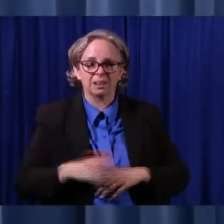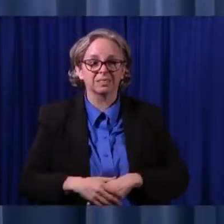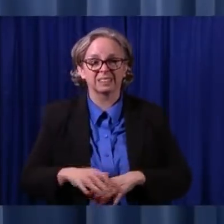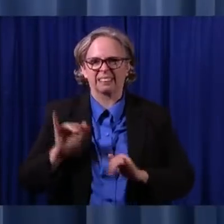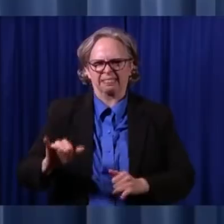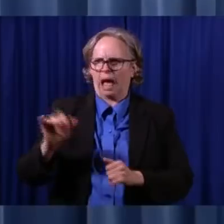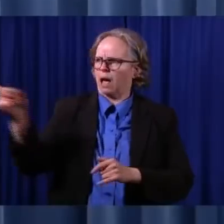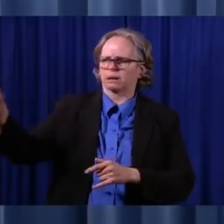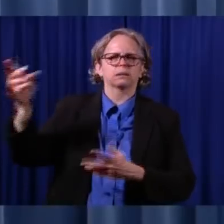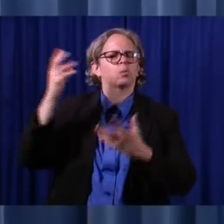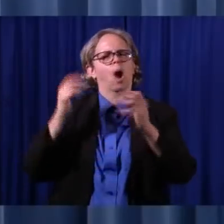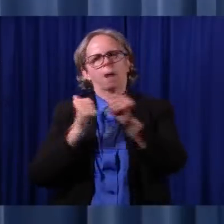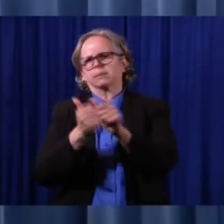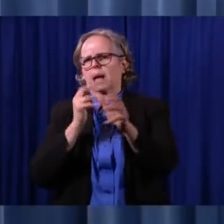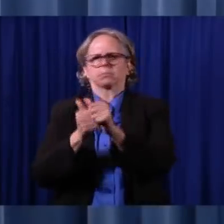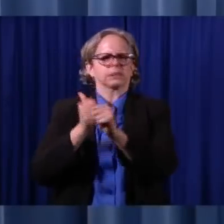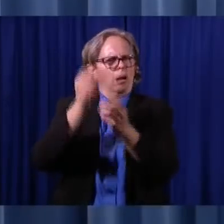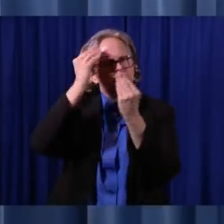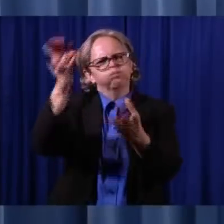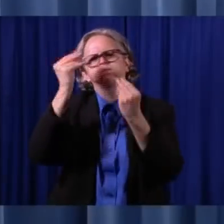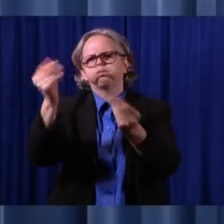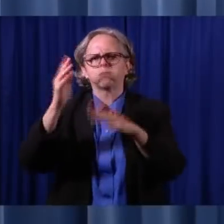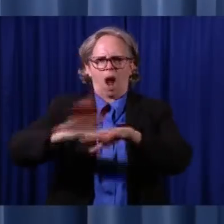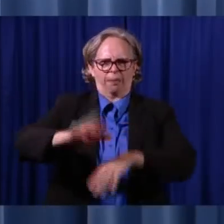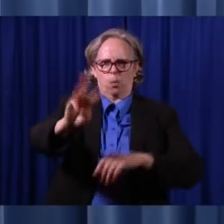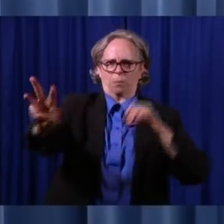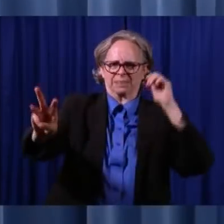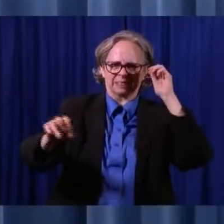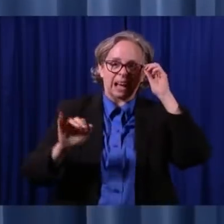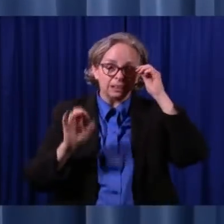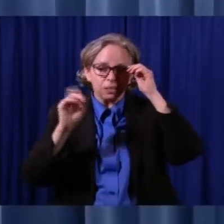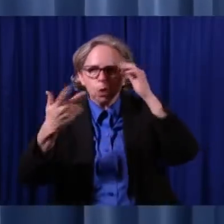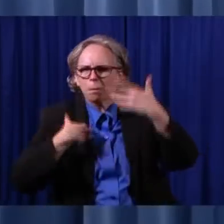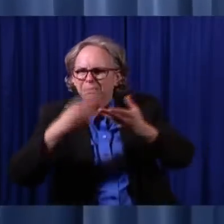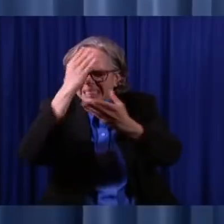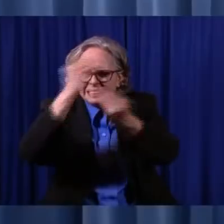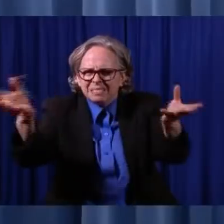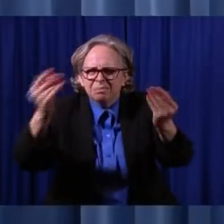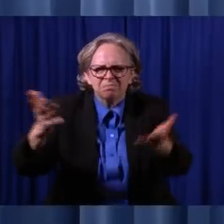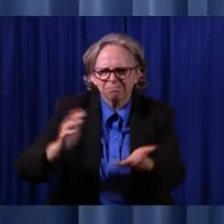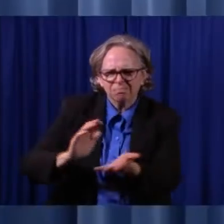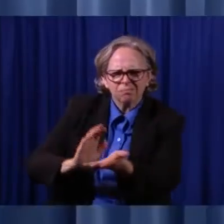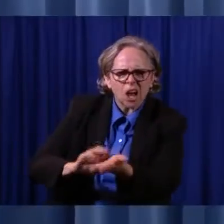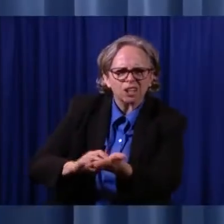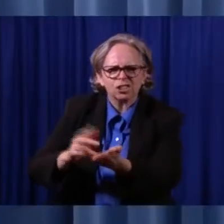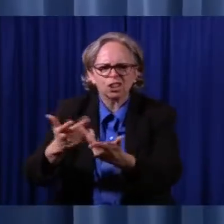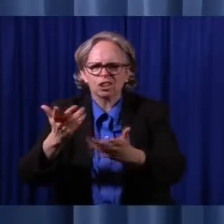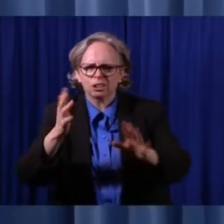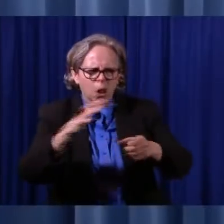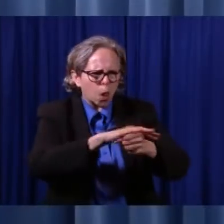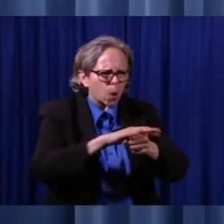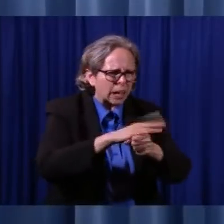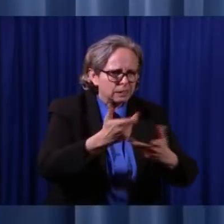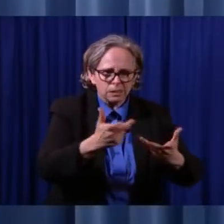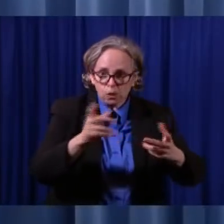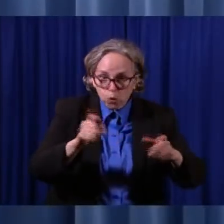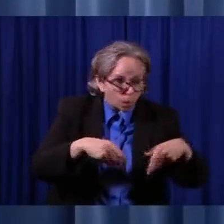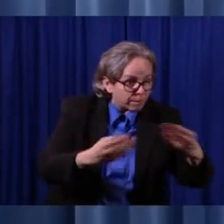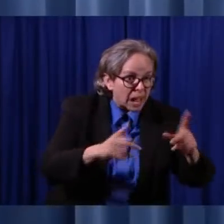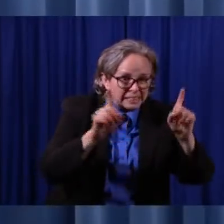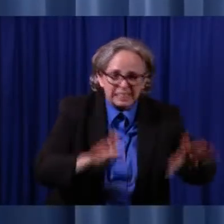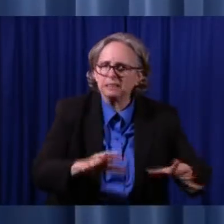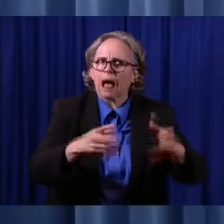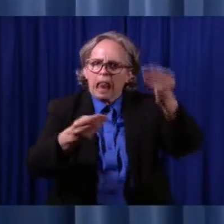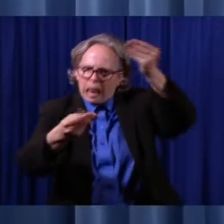encouraging anyone who is out there, whether it's a doctor's location, any other place that's doing testing, to let